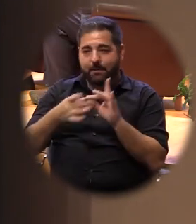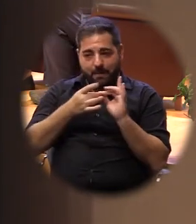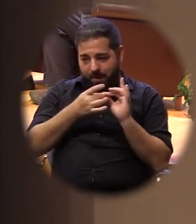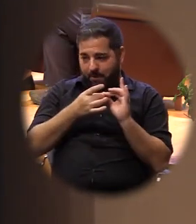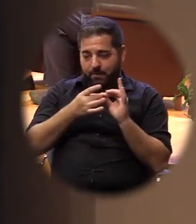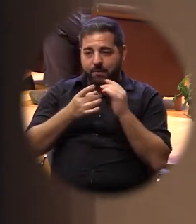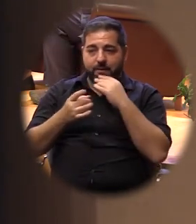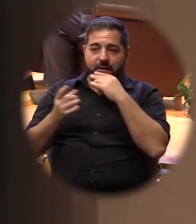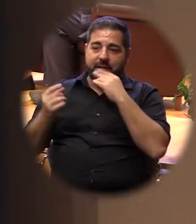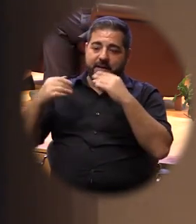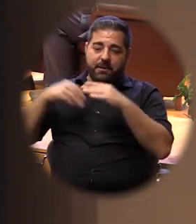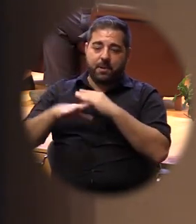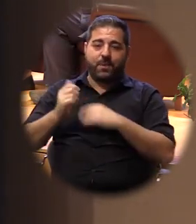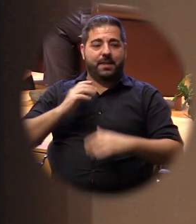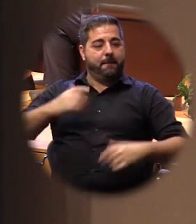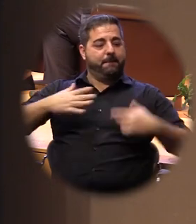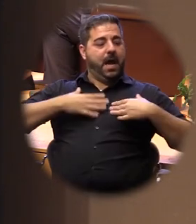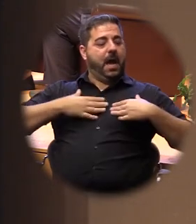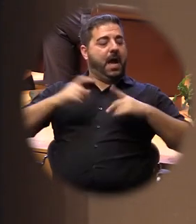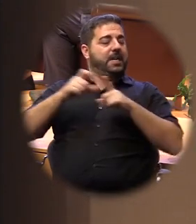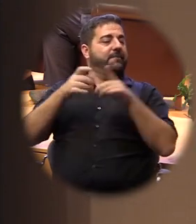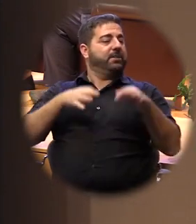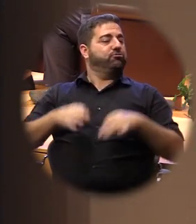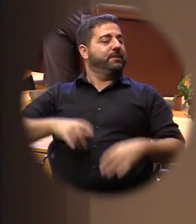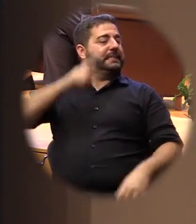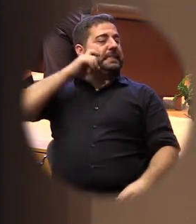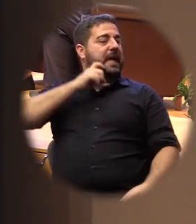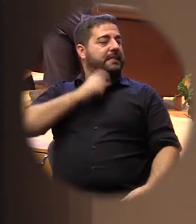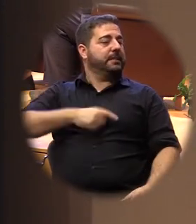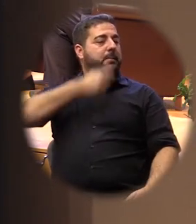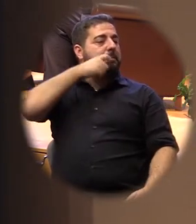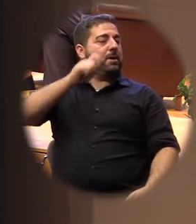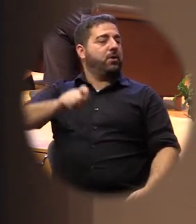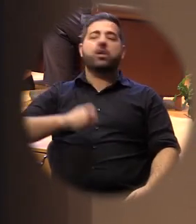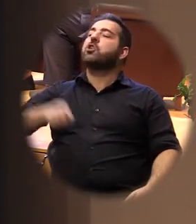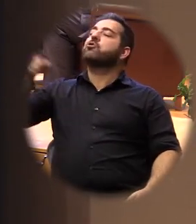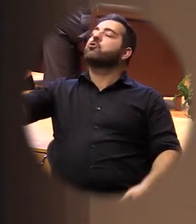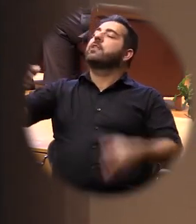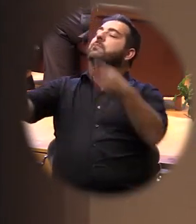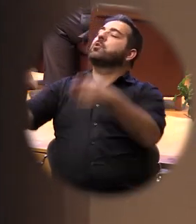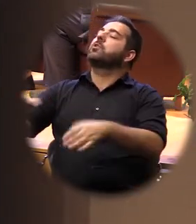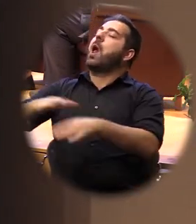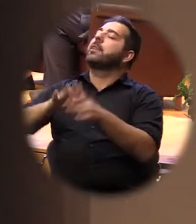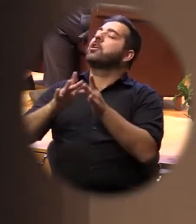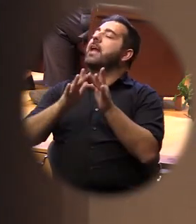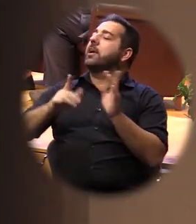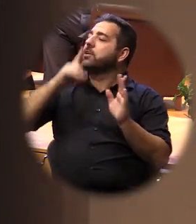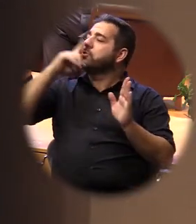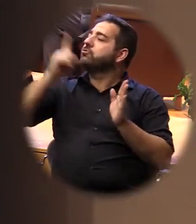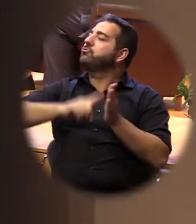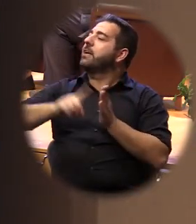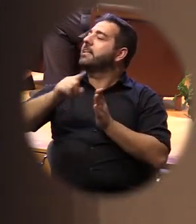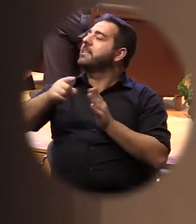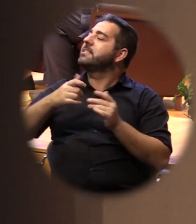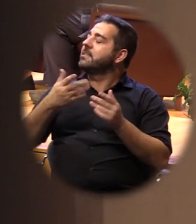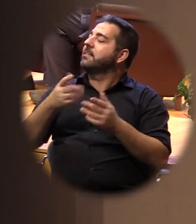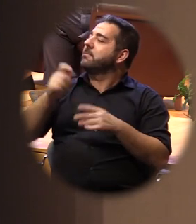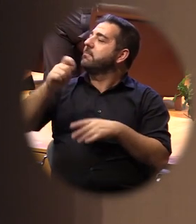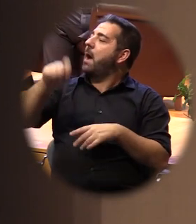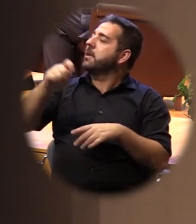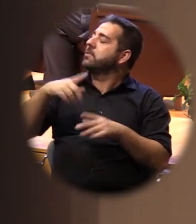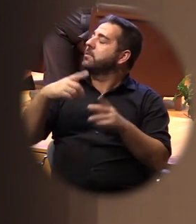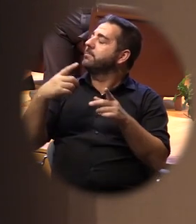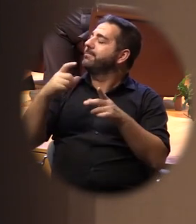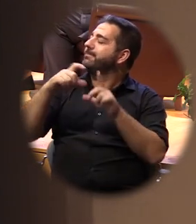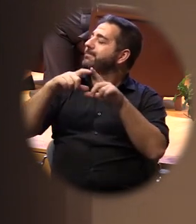with our definition of sex and saying, you person on the internet will you check this box I've called sex, but